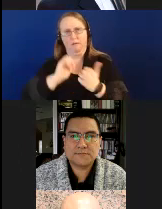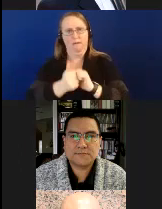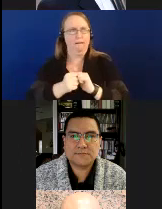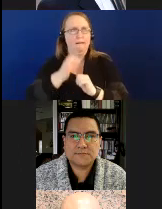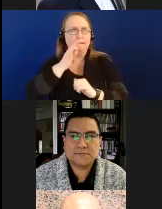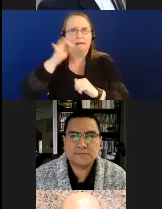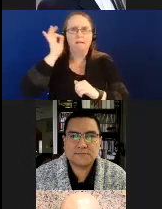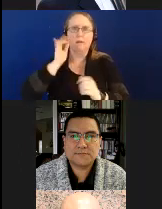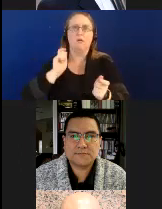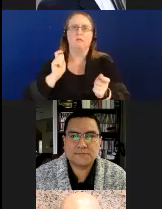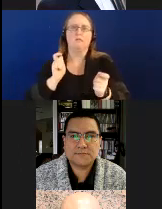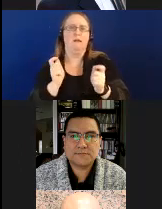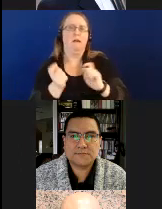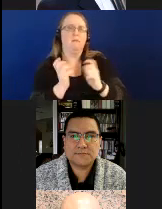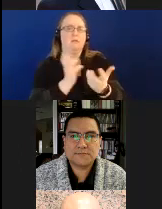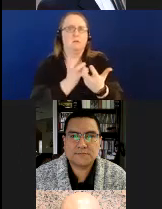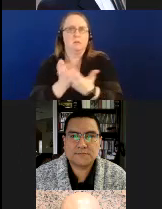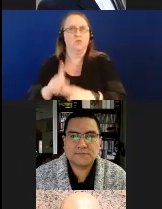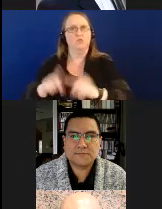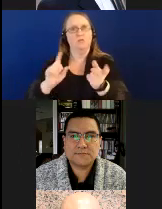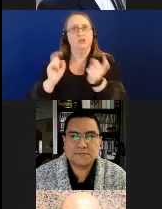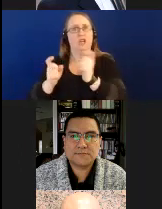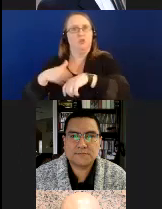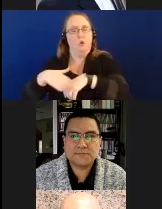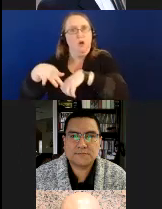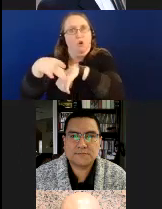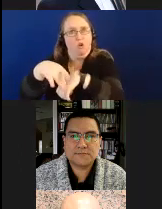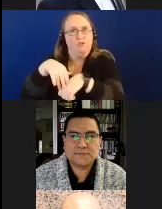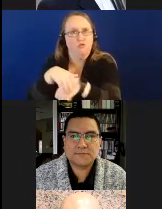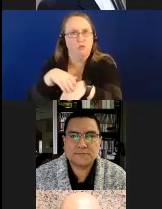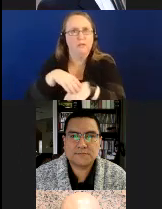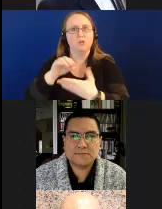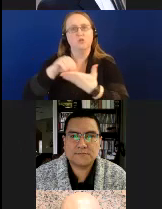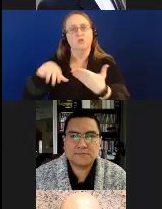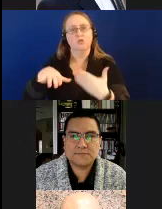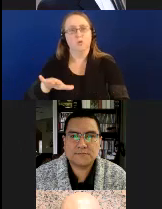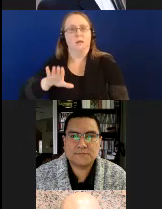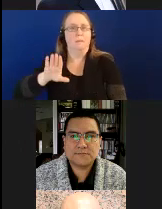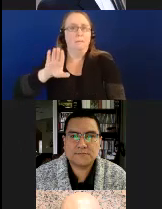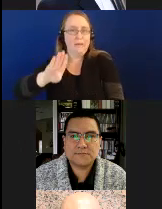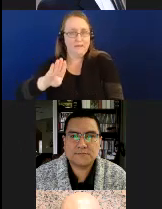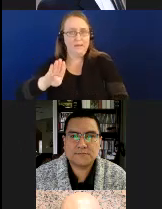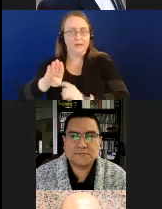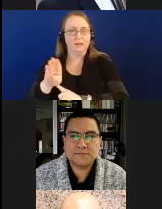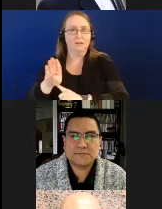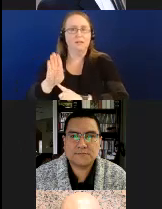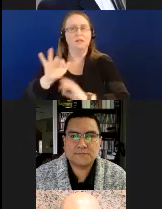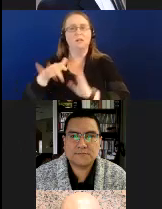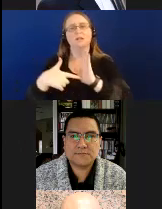Americans are adapting to different changes in the Earth's surface. So student B, this is an example of